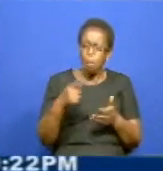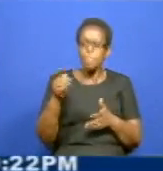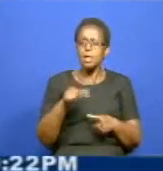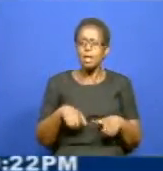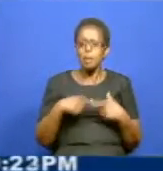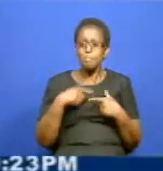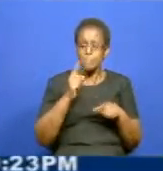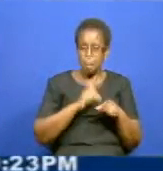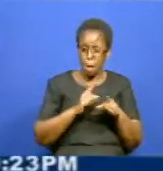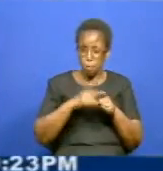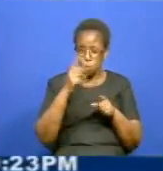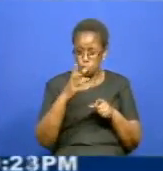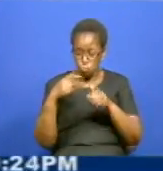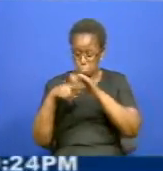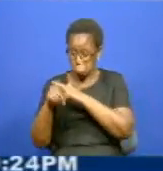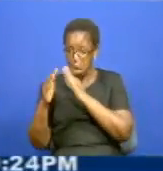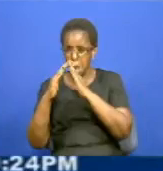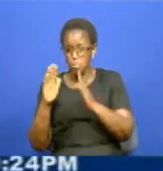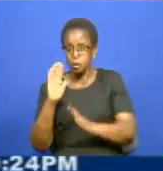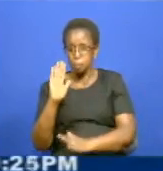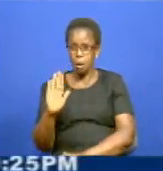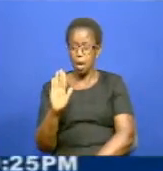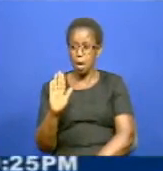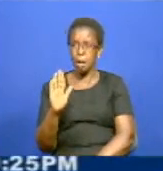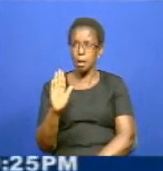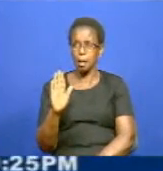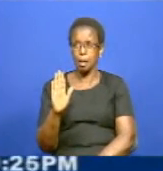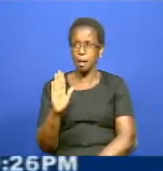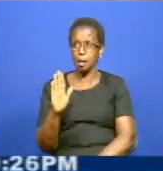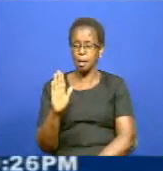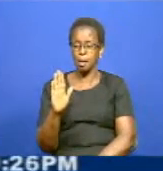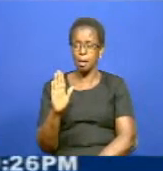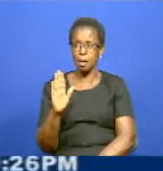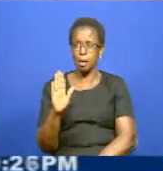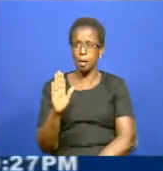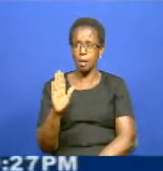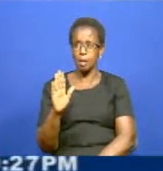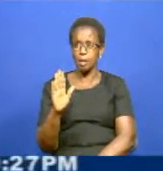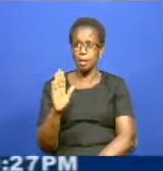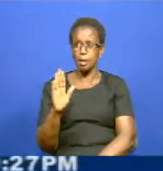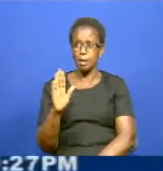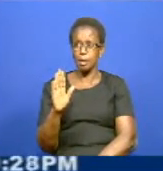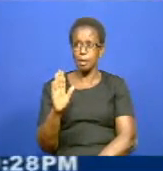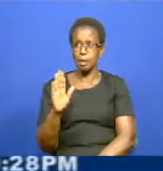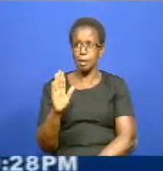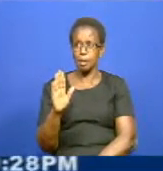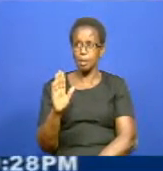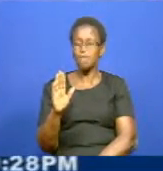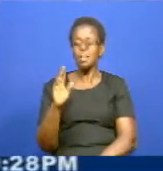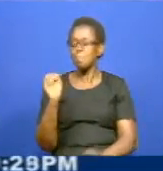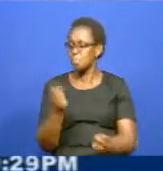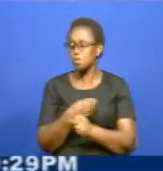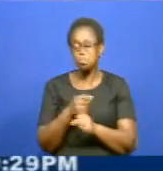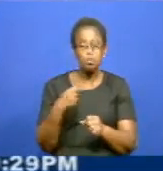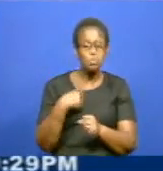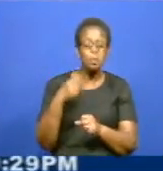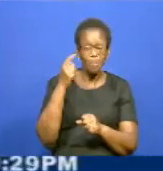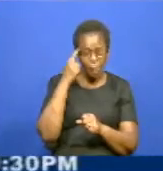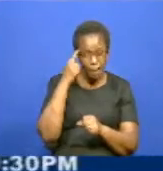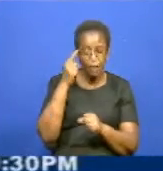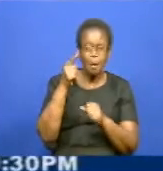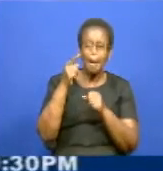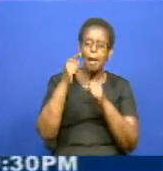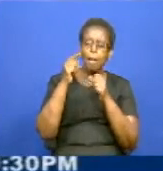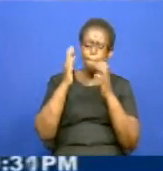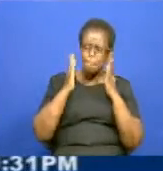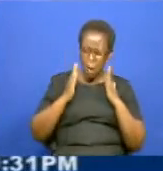houses, Mr. Speaker, sir, you will not even think it is a human being who lives there. So if we cannot even be